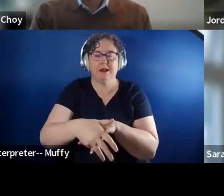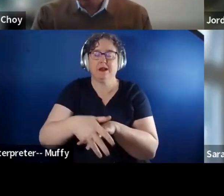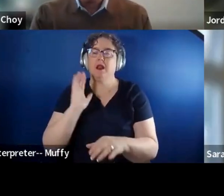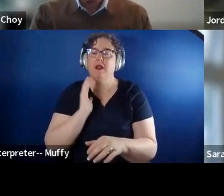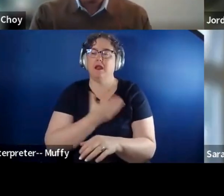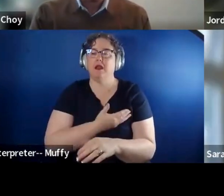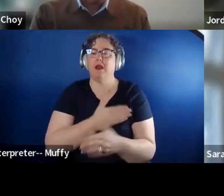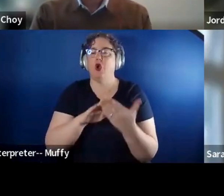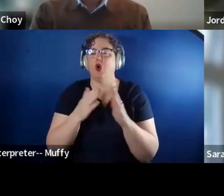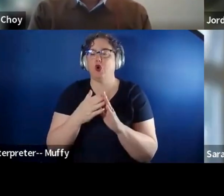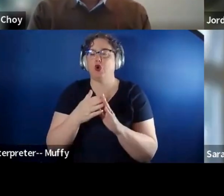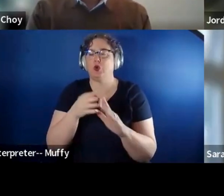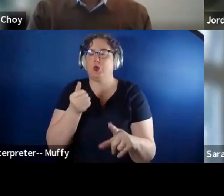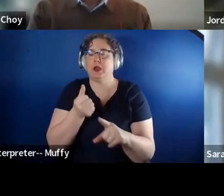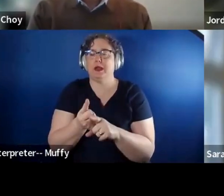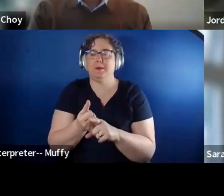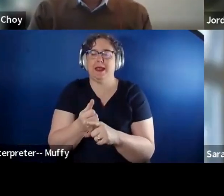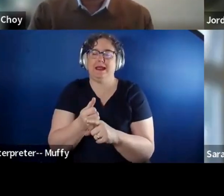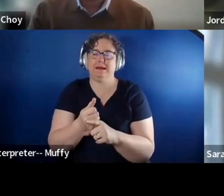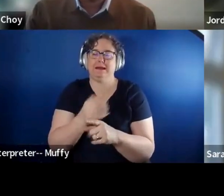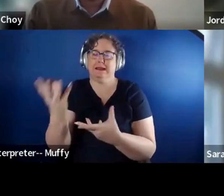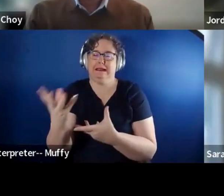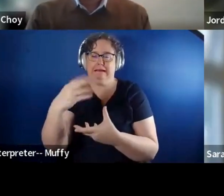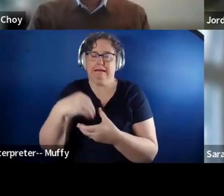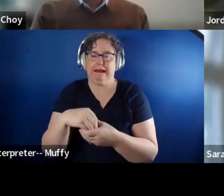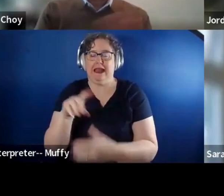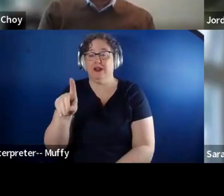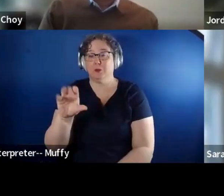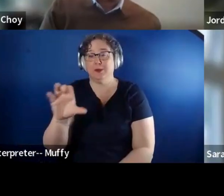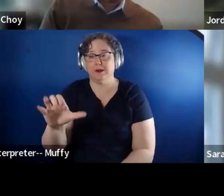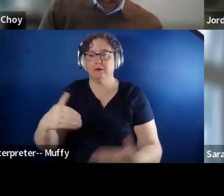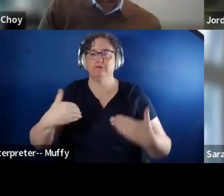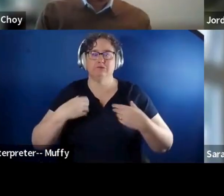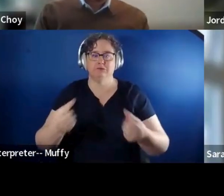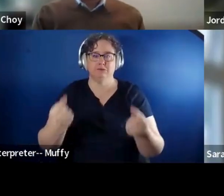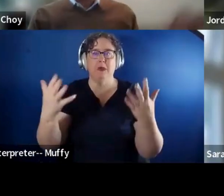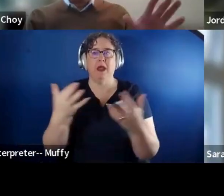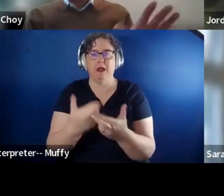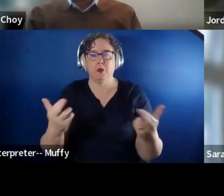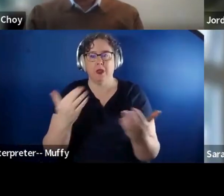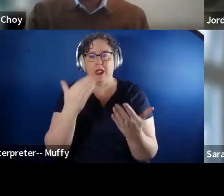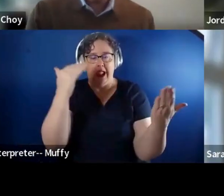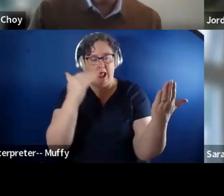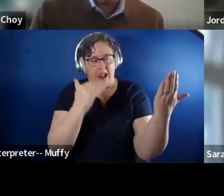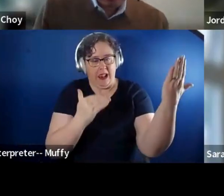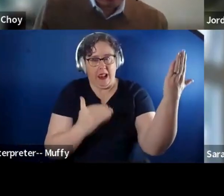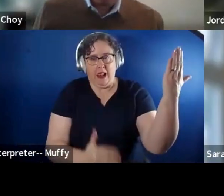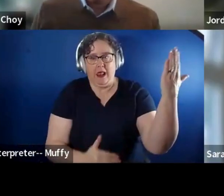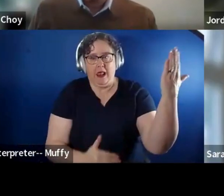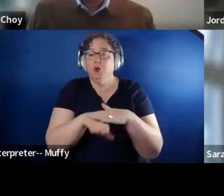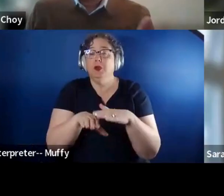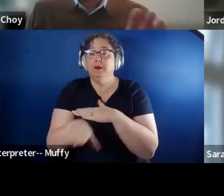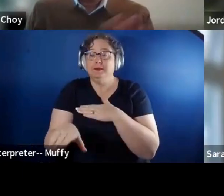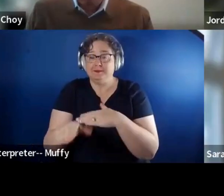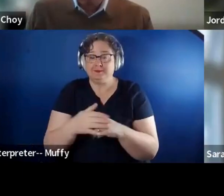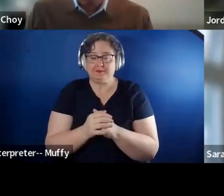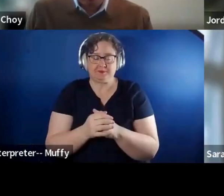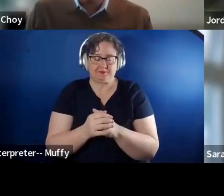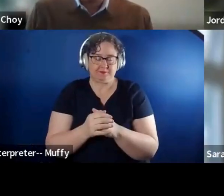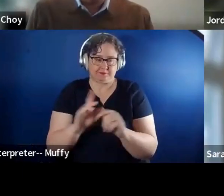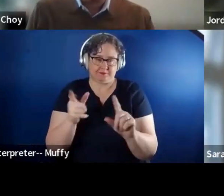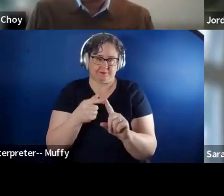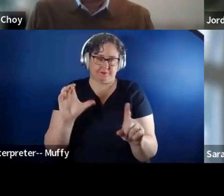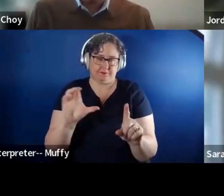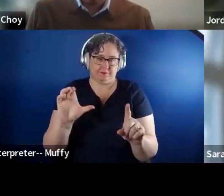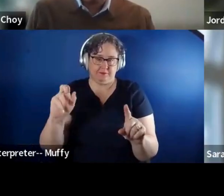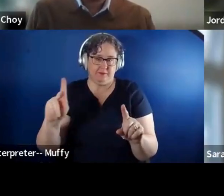Impact Engagement document that has a lot of information about other resources that you can access from Columbia